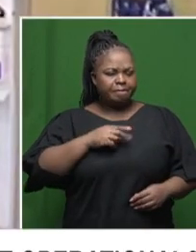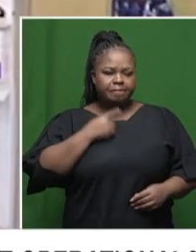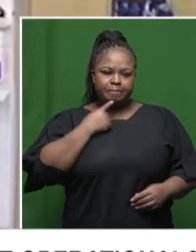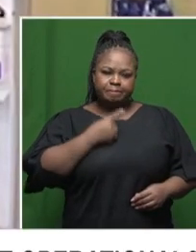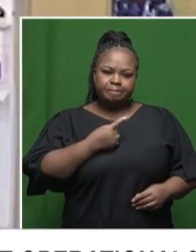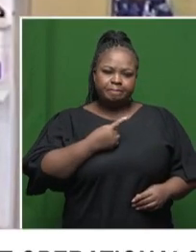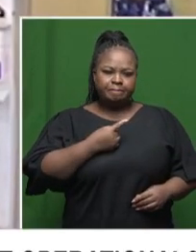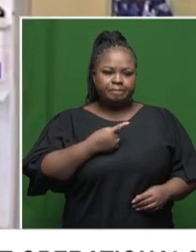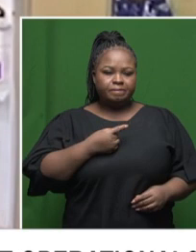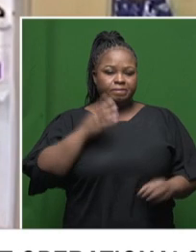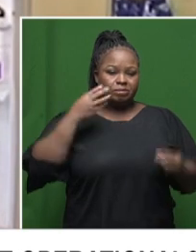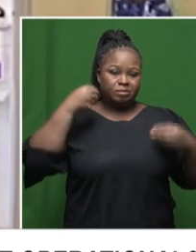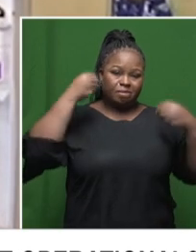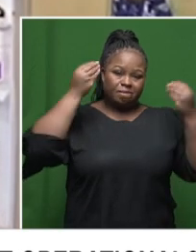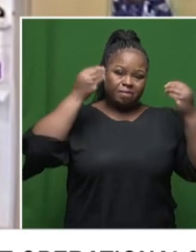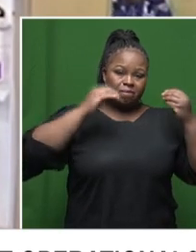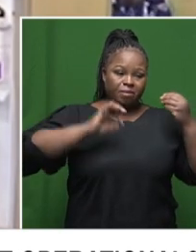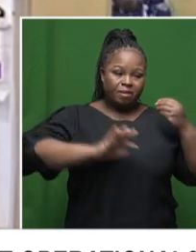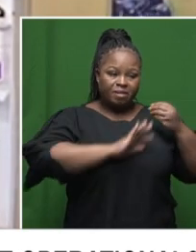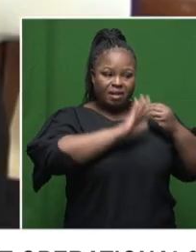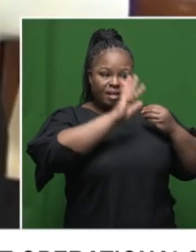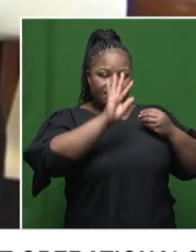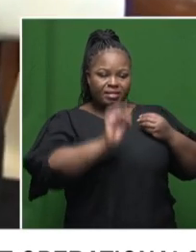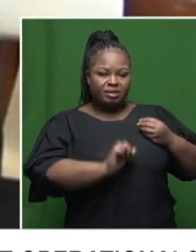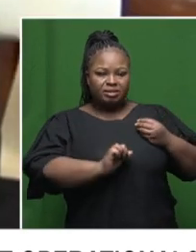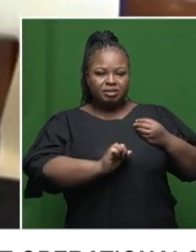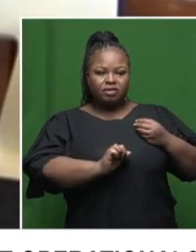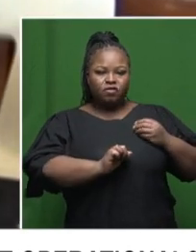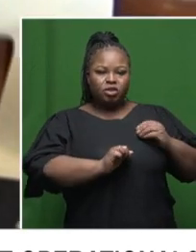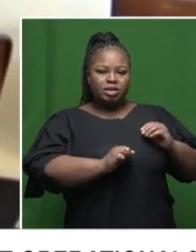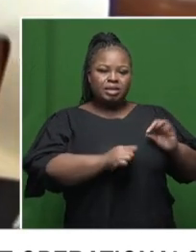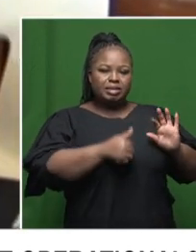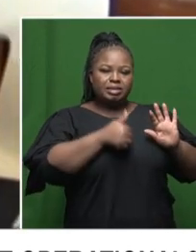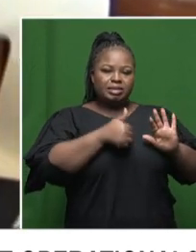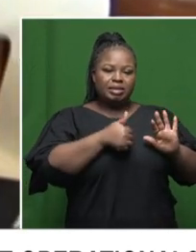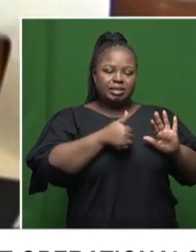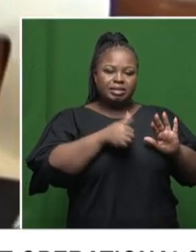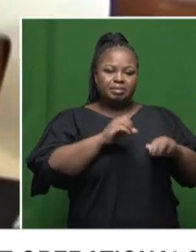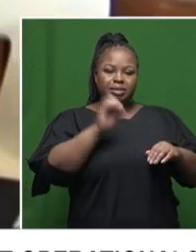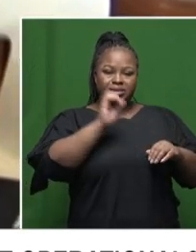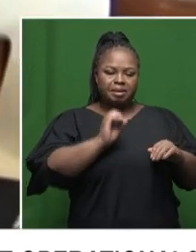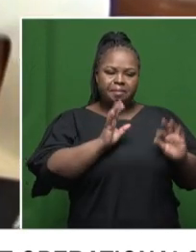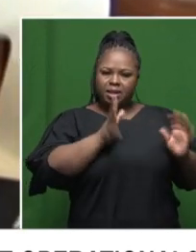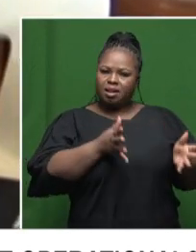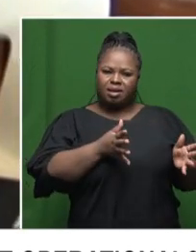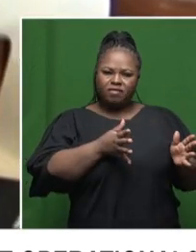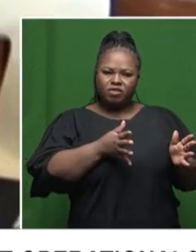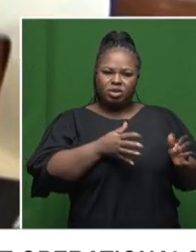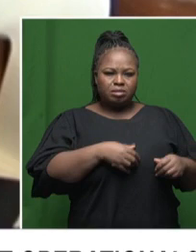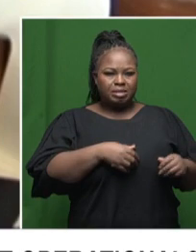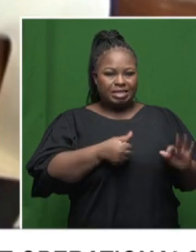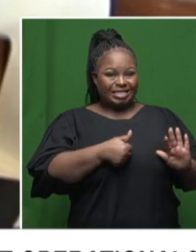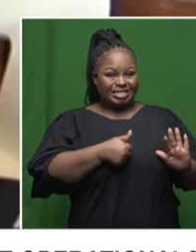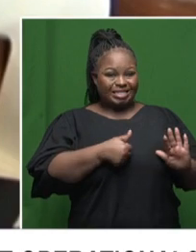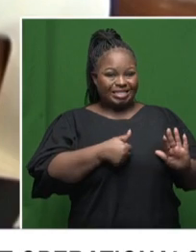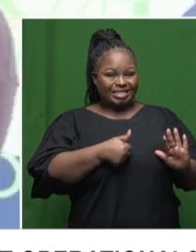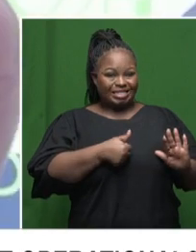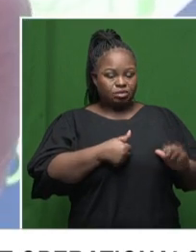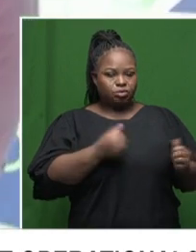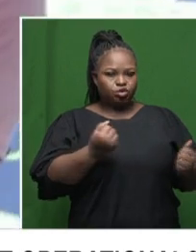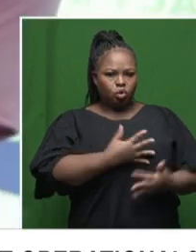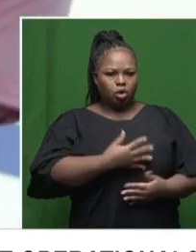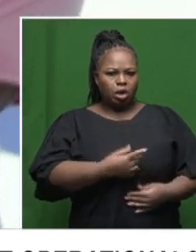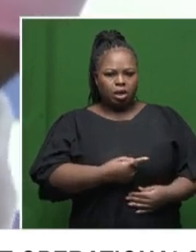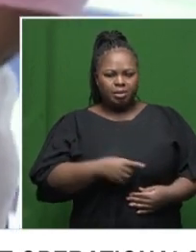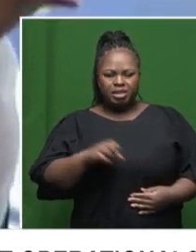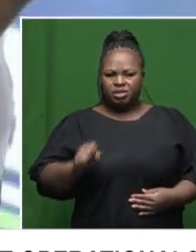1/6 of adults on the entire African continent are fully vaccinated against COVID-19. I mean, 1/6, that is shocking. And